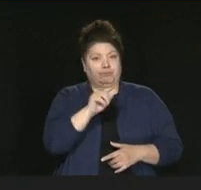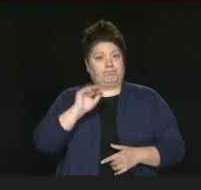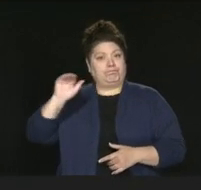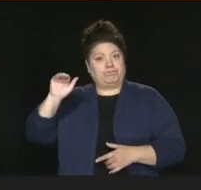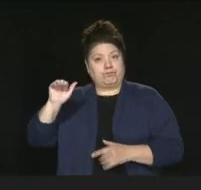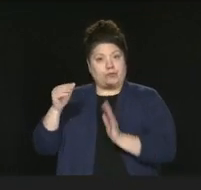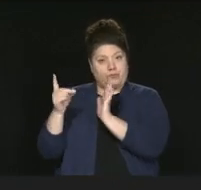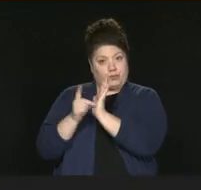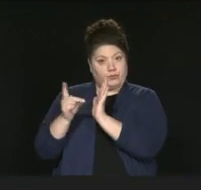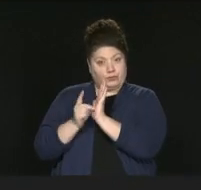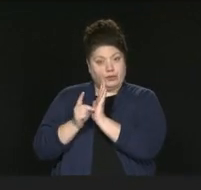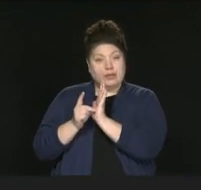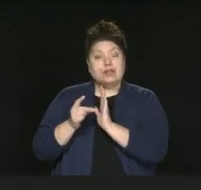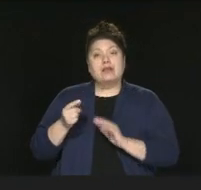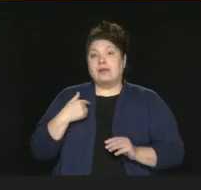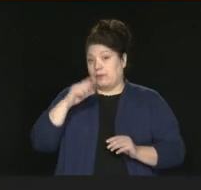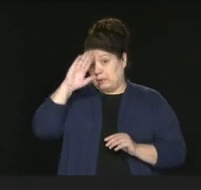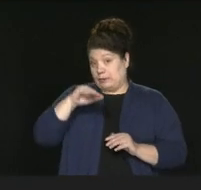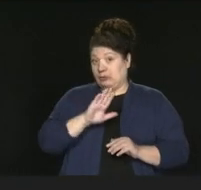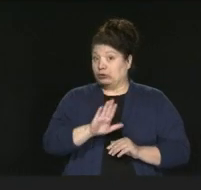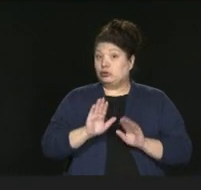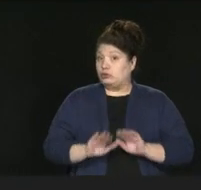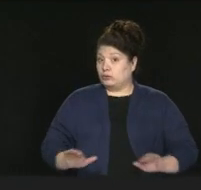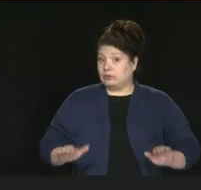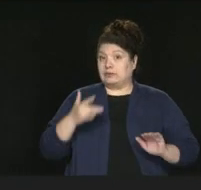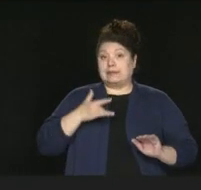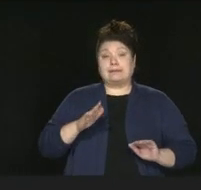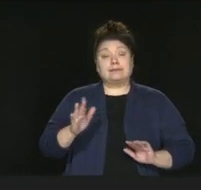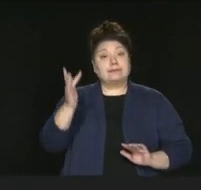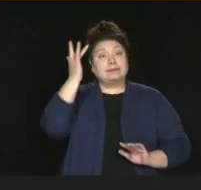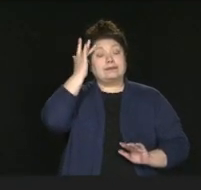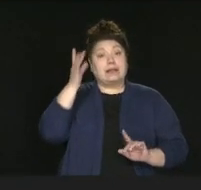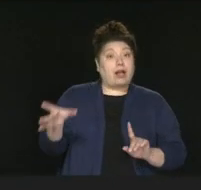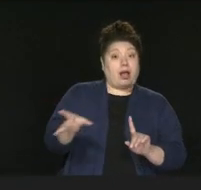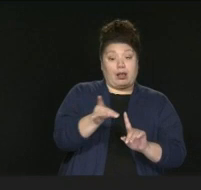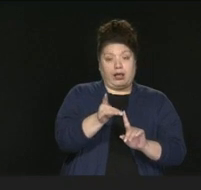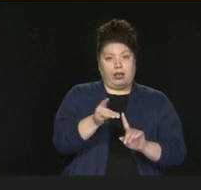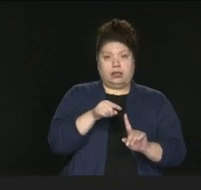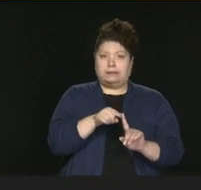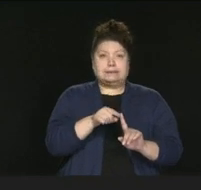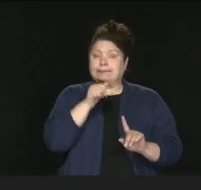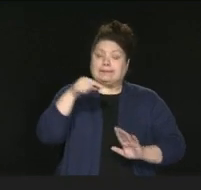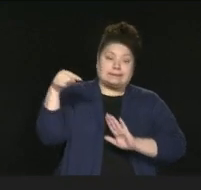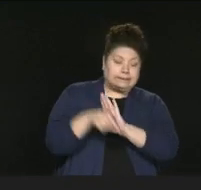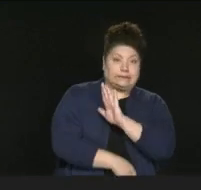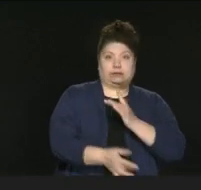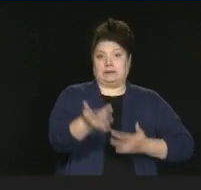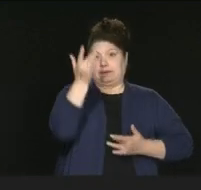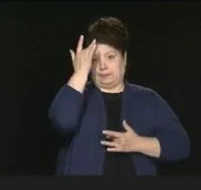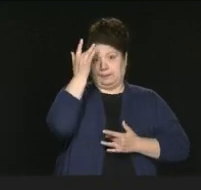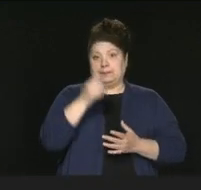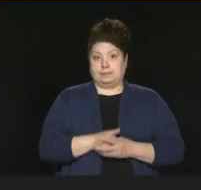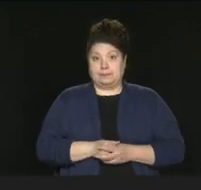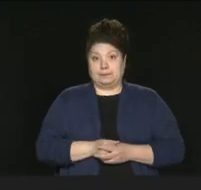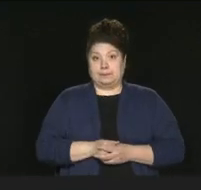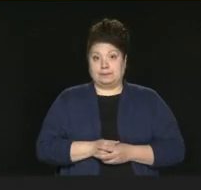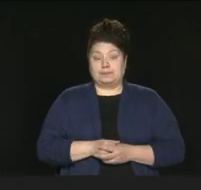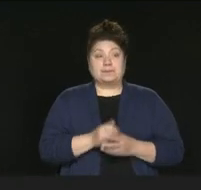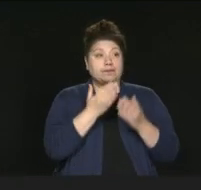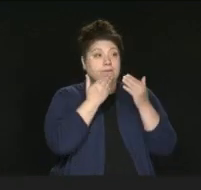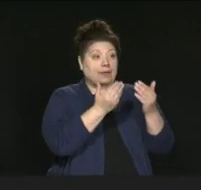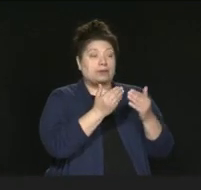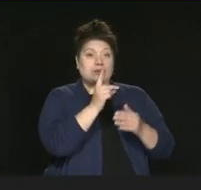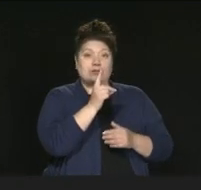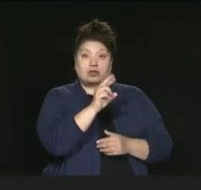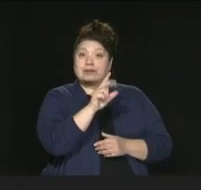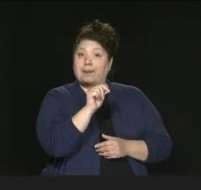kids have much milder illnesses. Follow up. Thanks, Dr. Tam. I also wanted to ask about whether